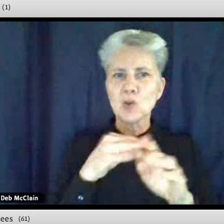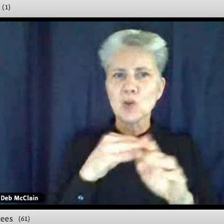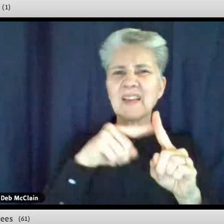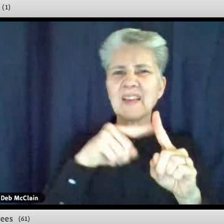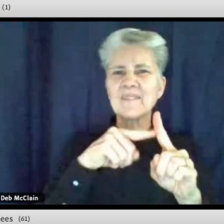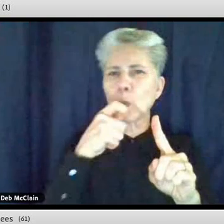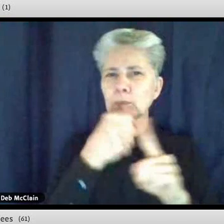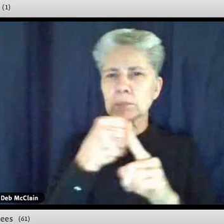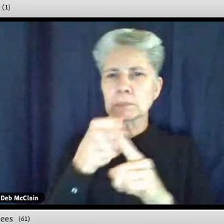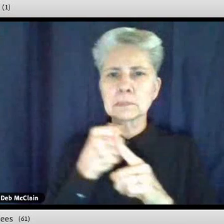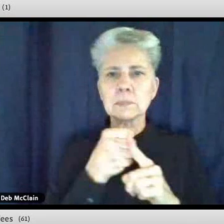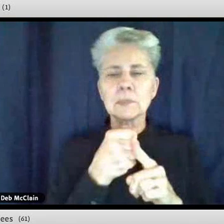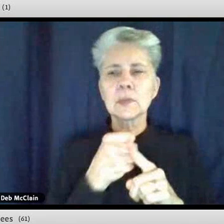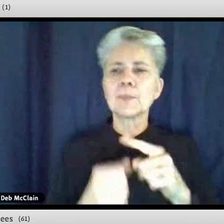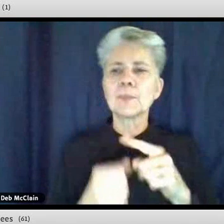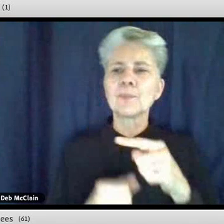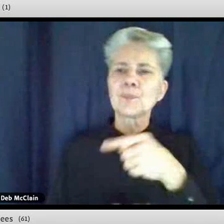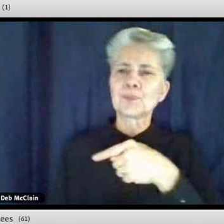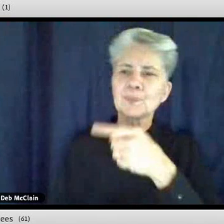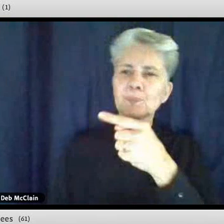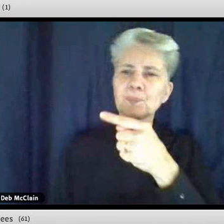map I showed you kind of based on the fever.